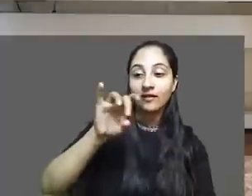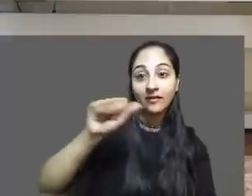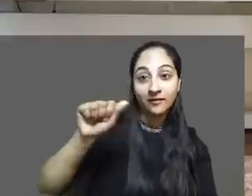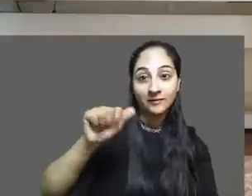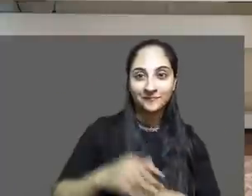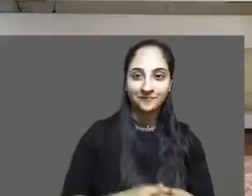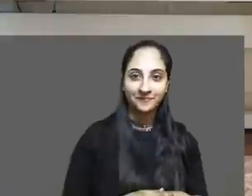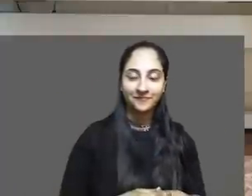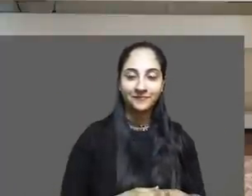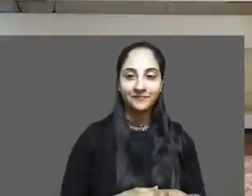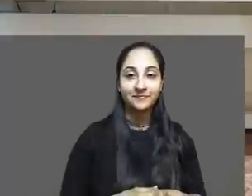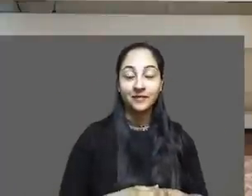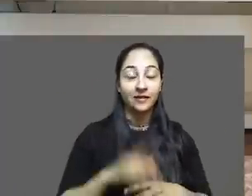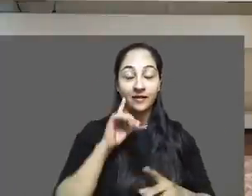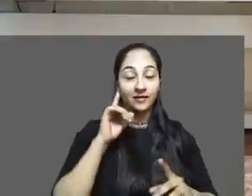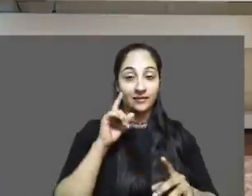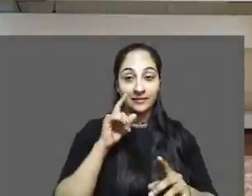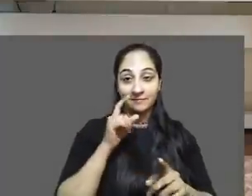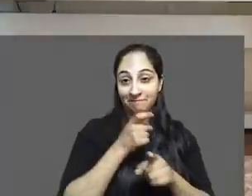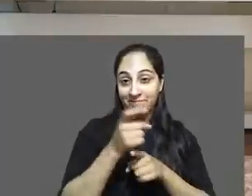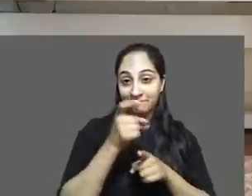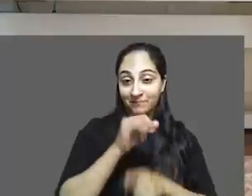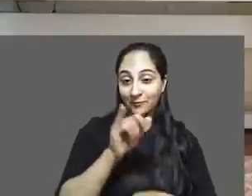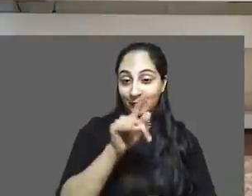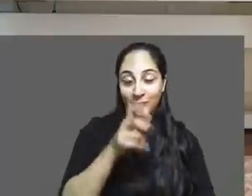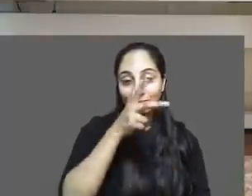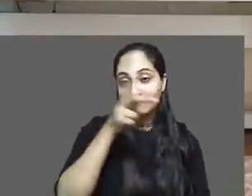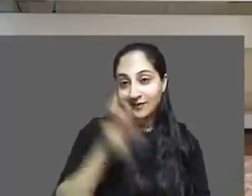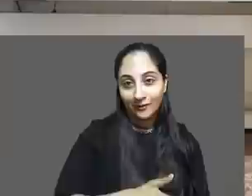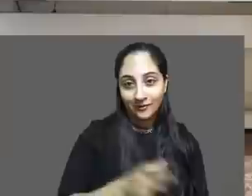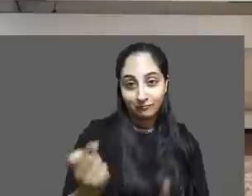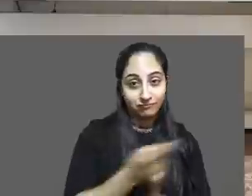of IKEA. To save myself spiraling from this